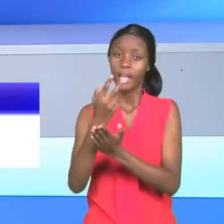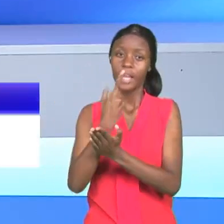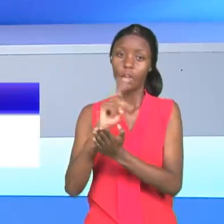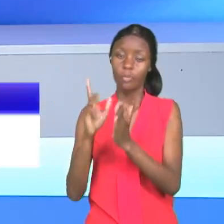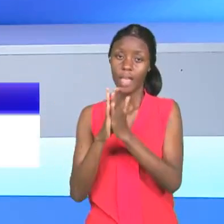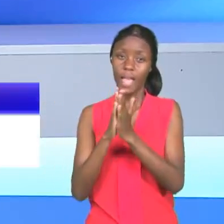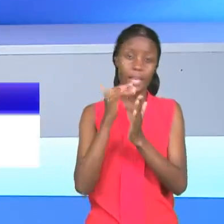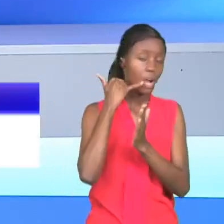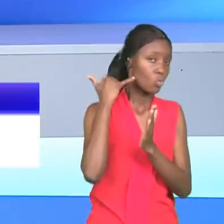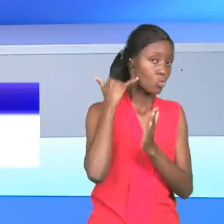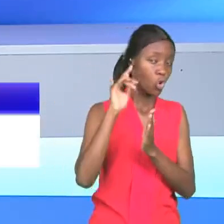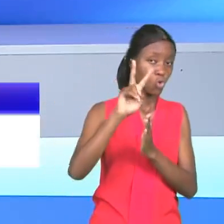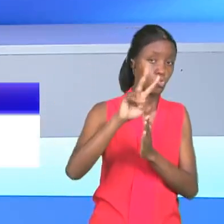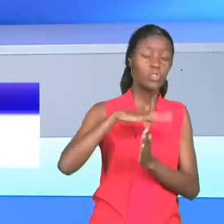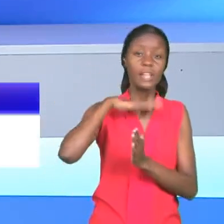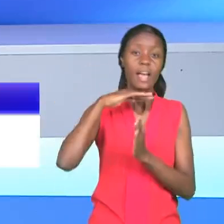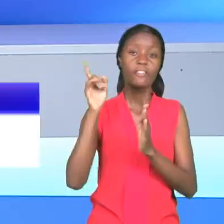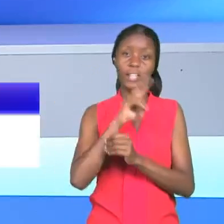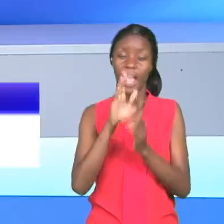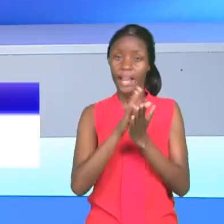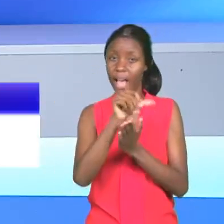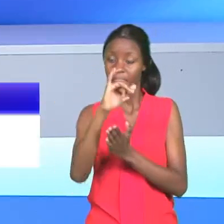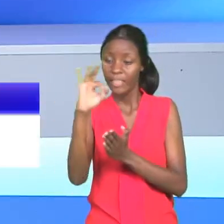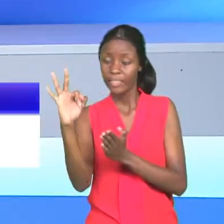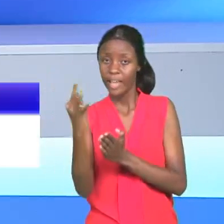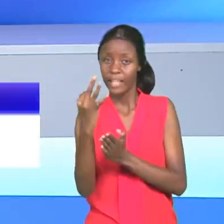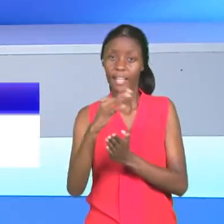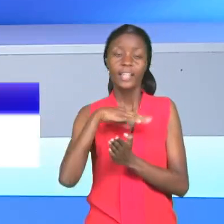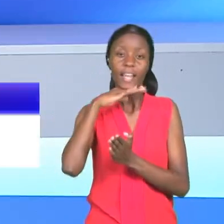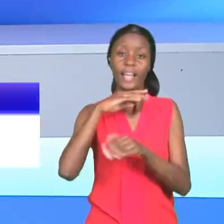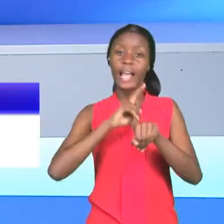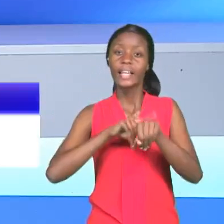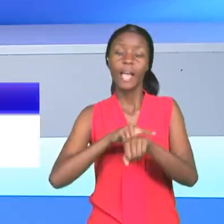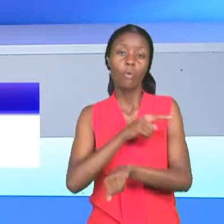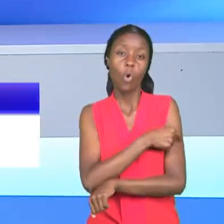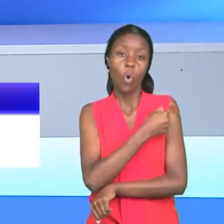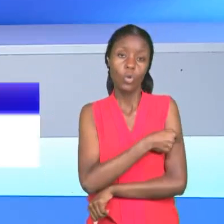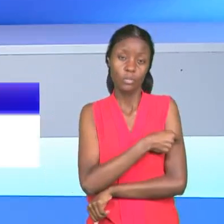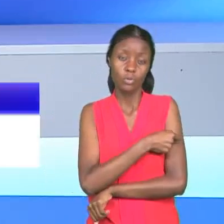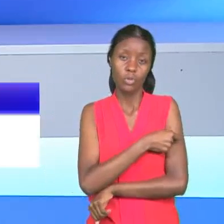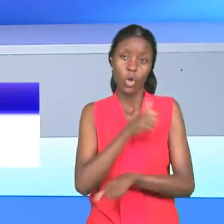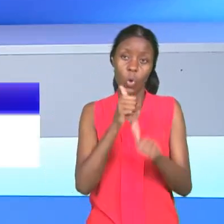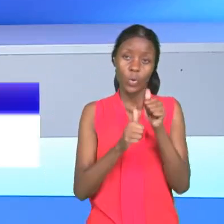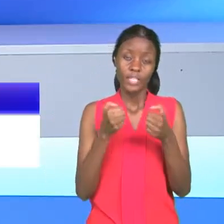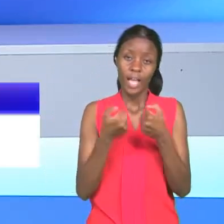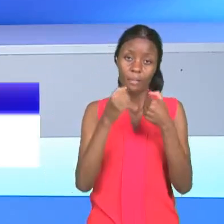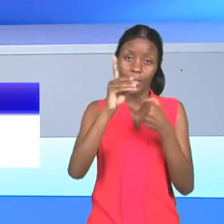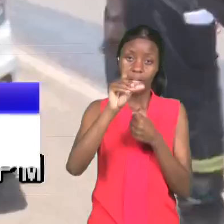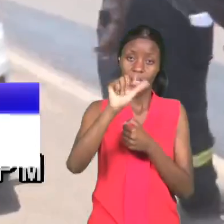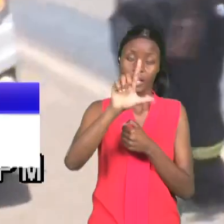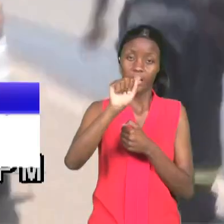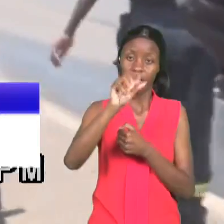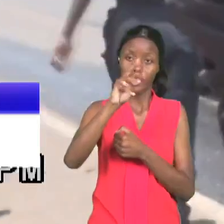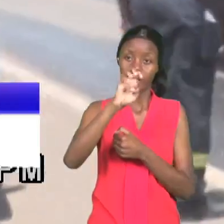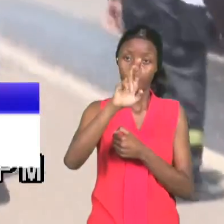of the passengers died on the spot, while the third died while undergoing treatment following the accident near Delamere Farm in